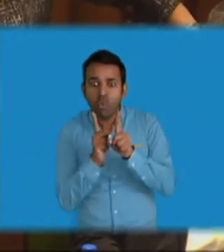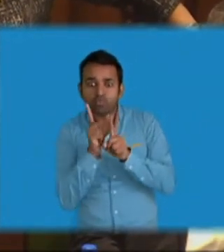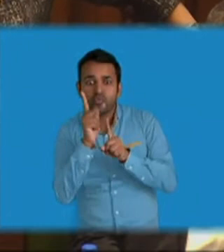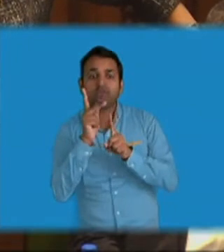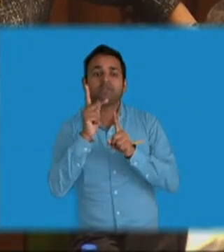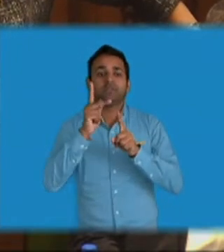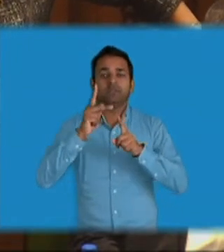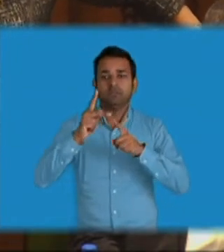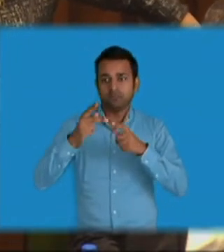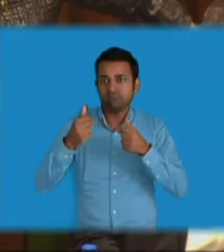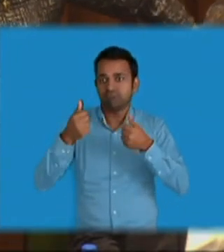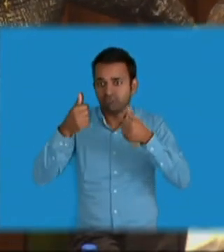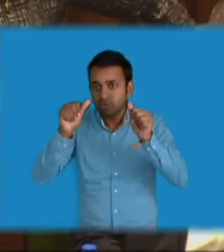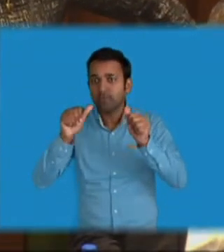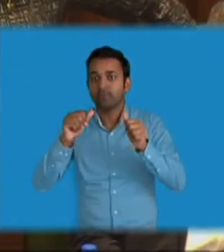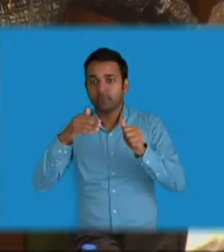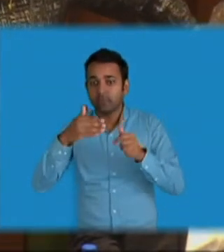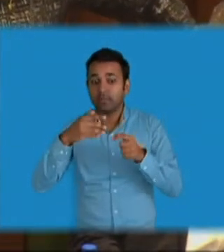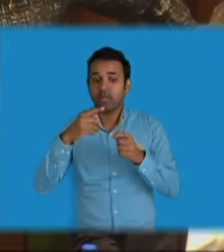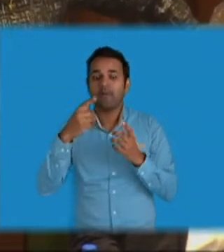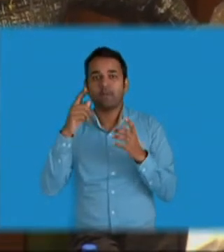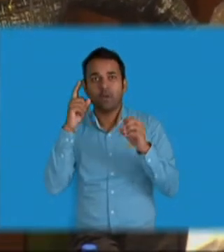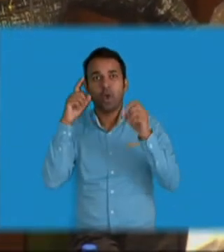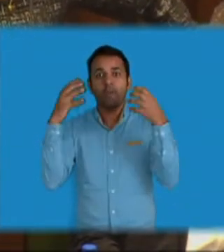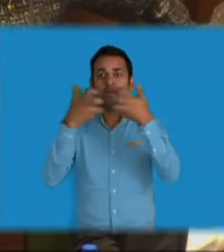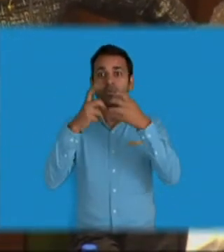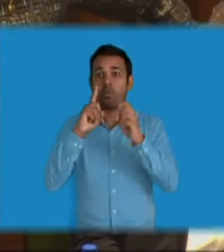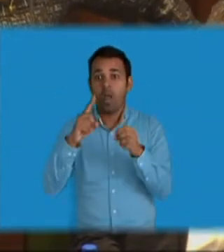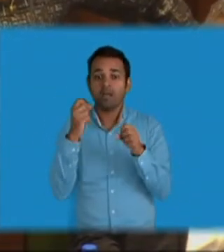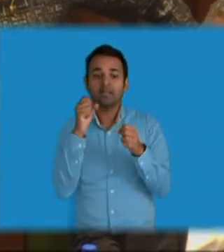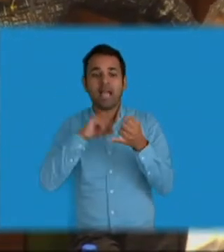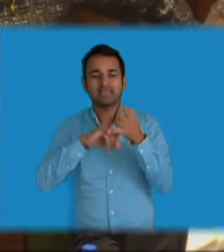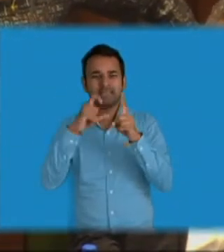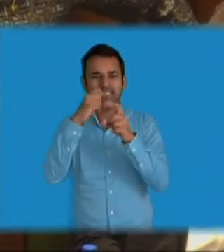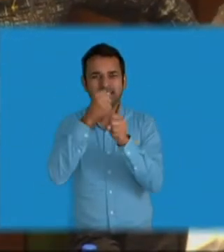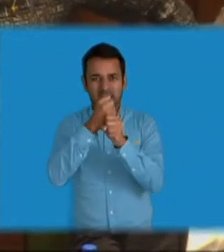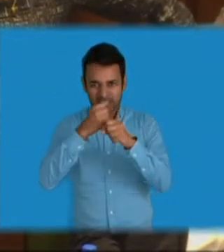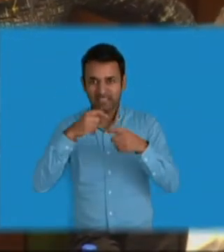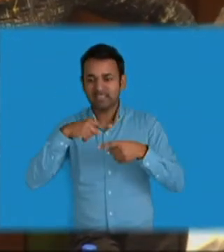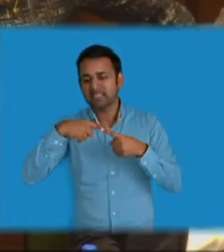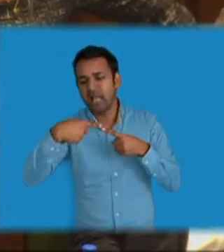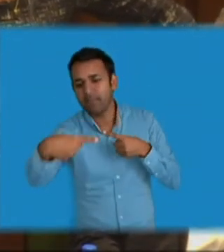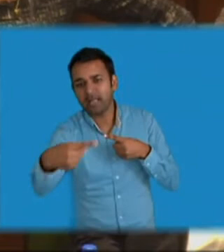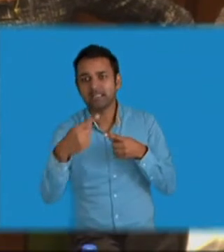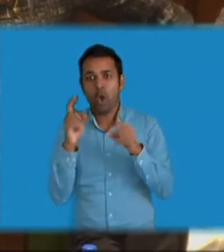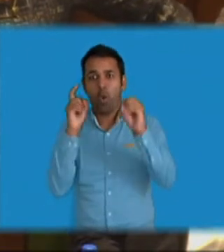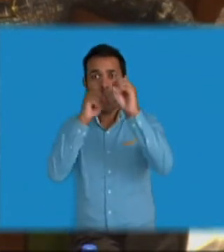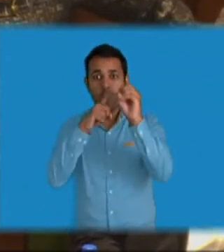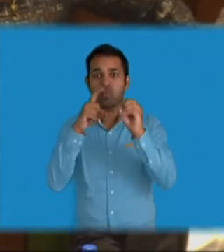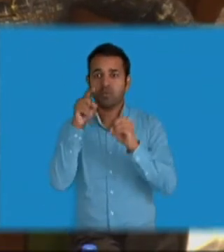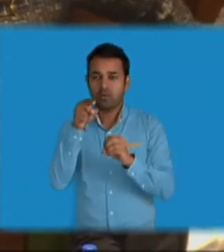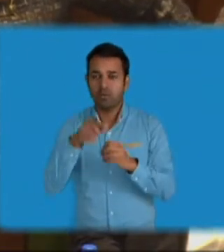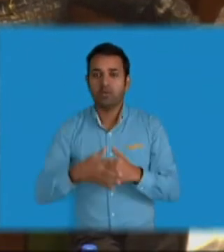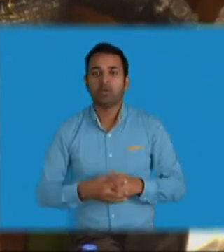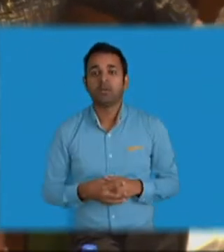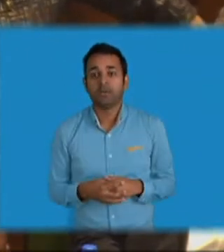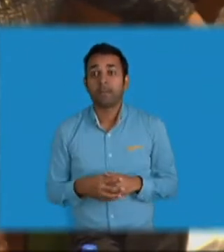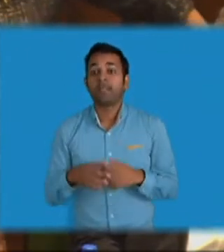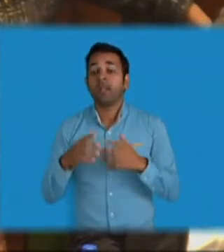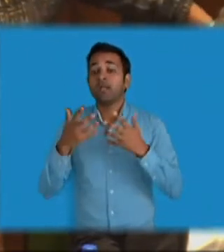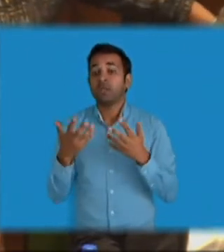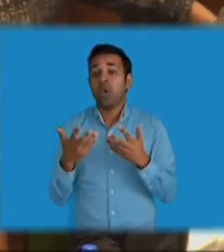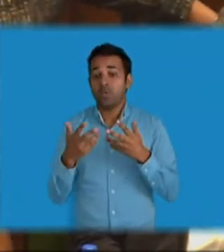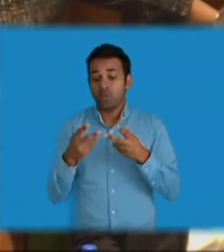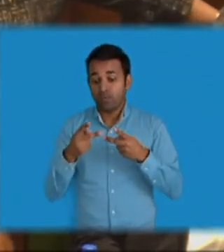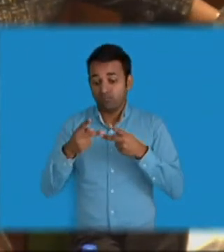Aichi Biodiversity Targets, the Paris Agreement, and other international forest-related instruments, processes, commitments,